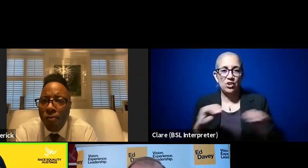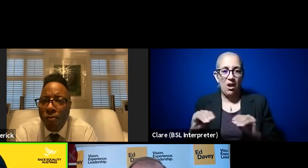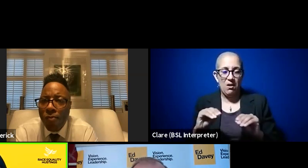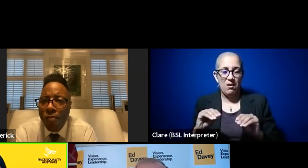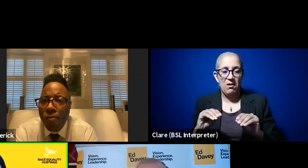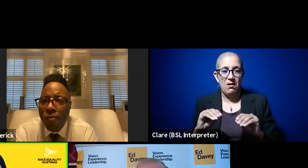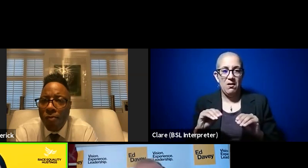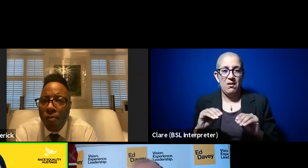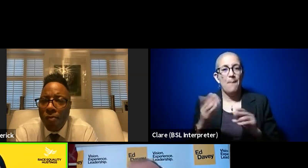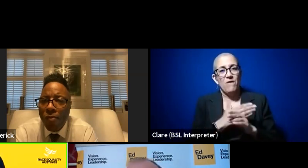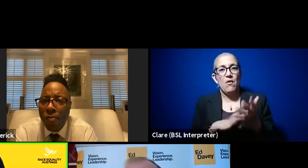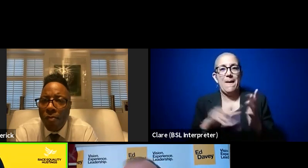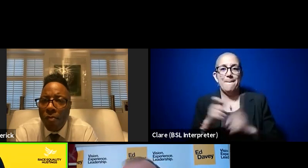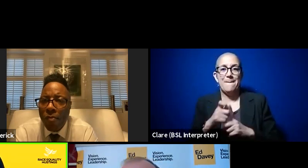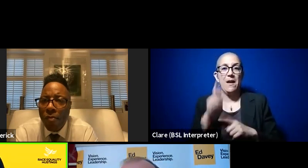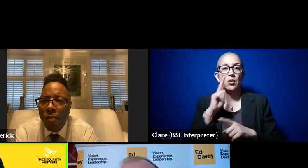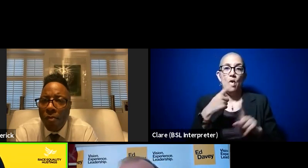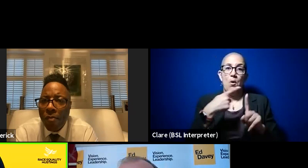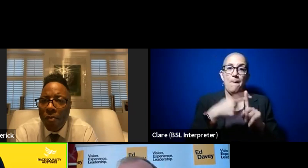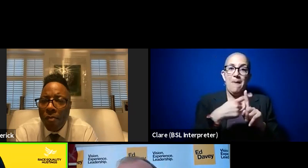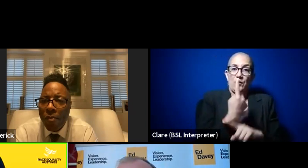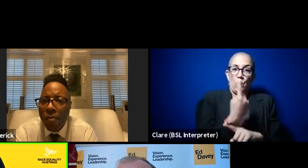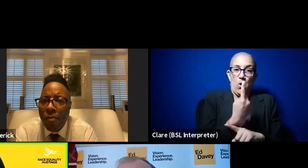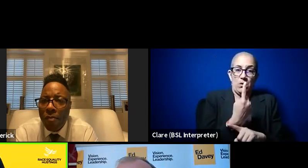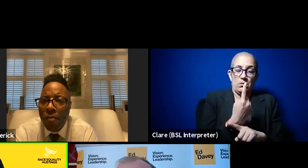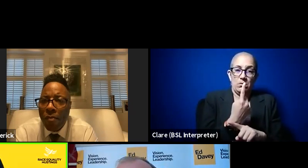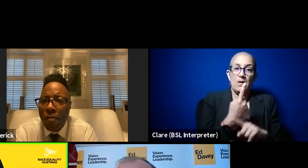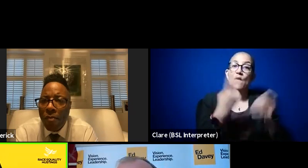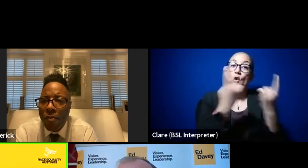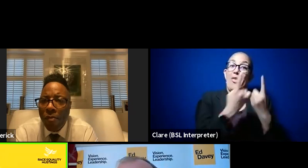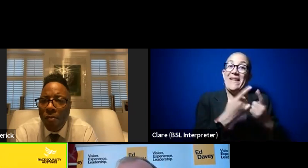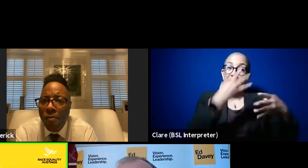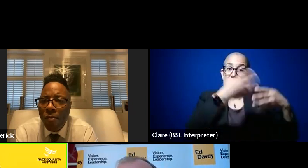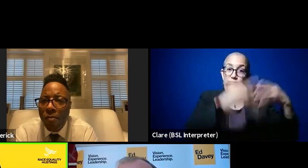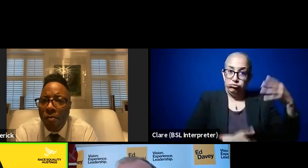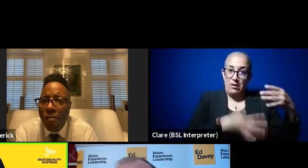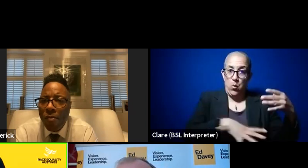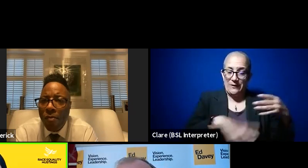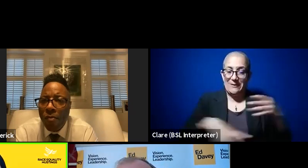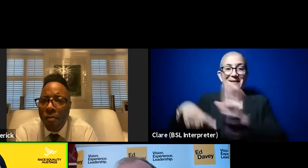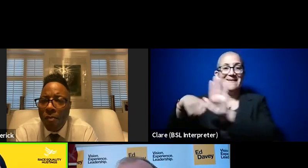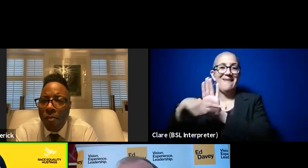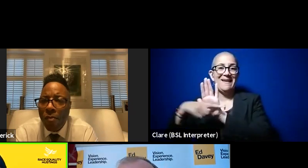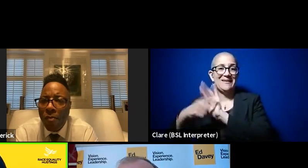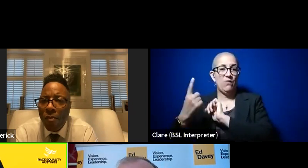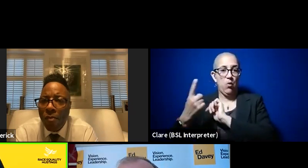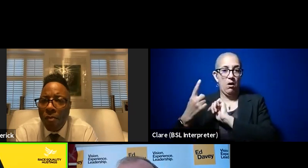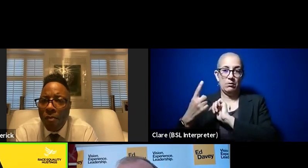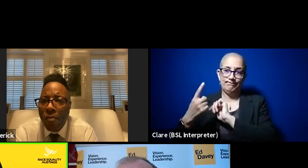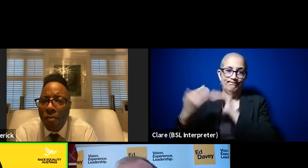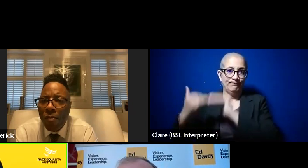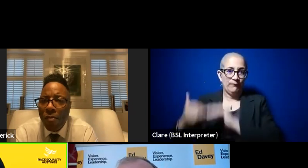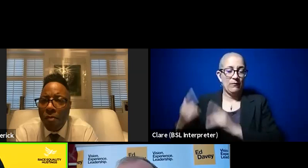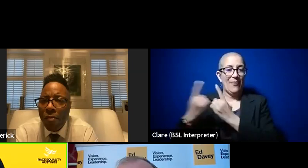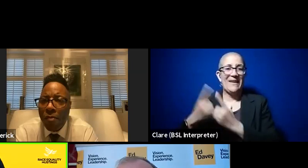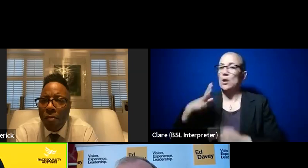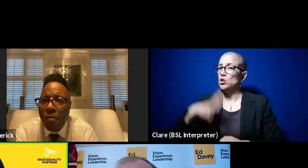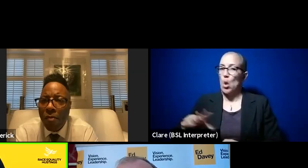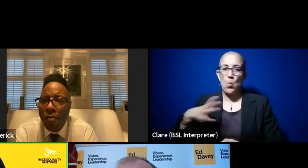way. +1 went to the things that I really wanted. -1 went to the things that I absolutely did not